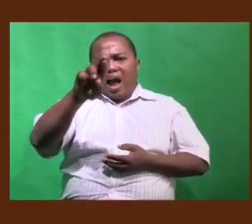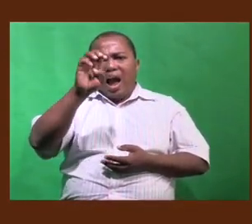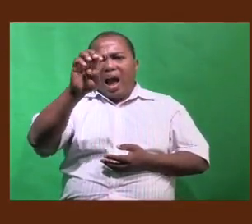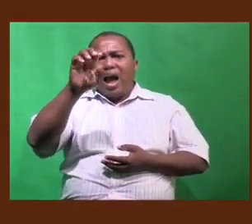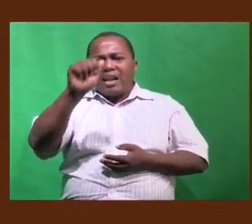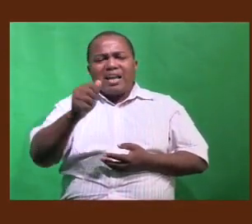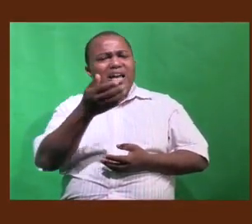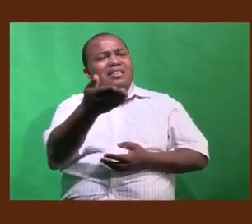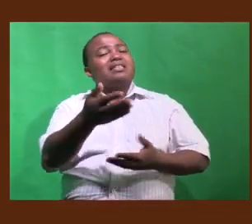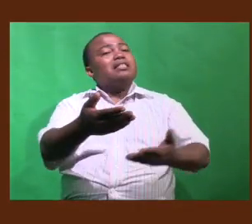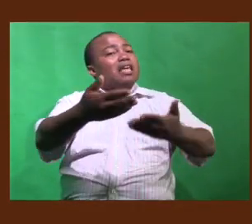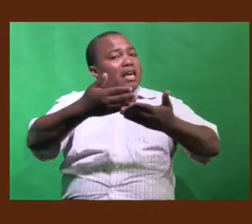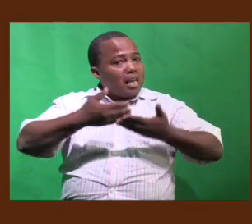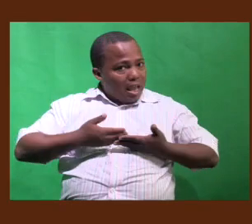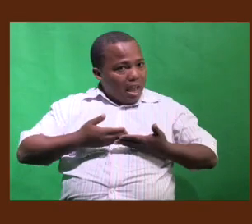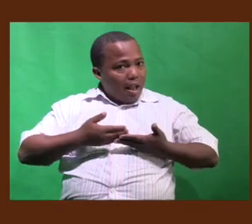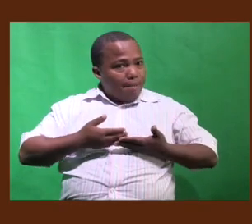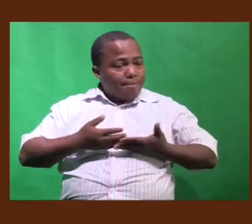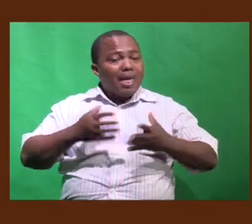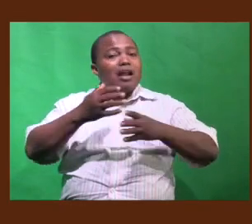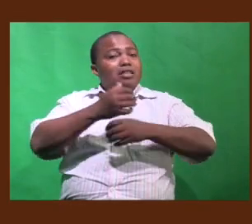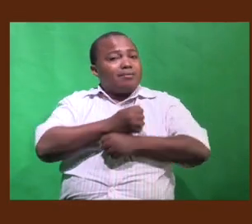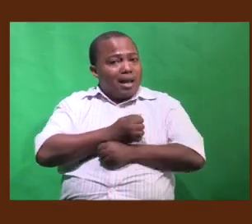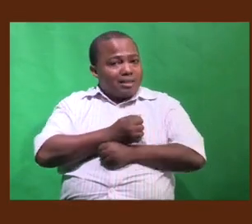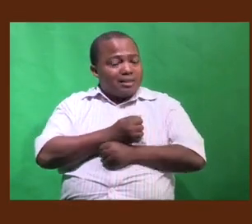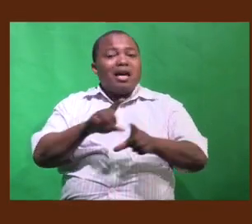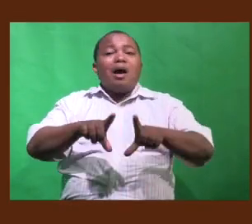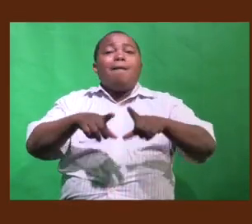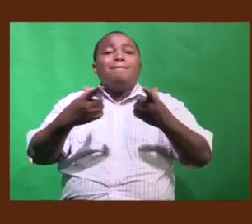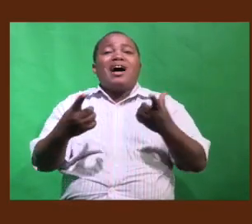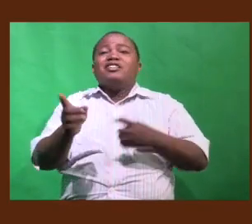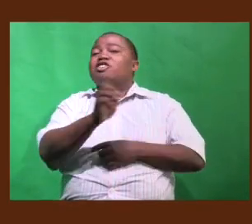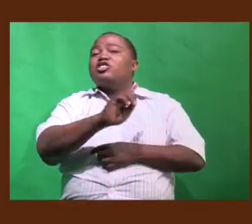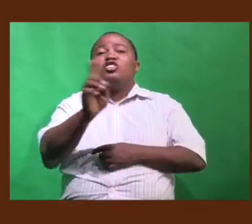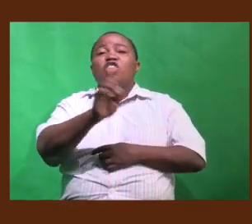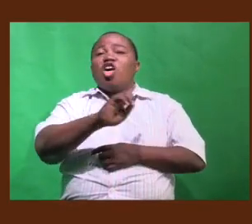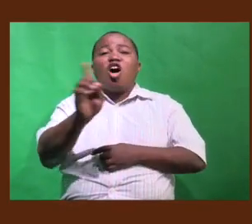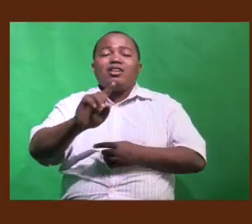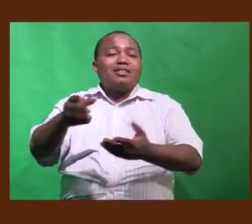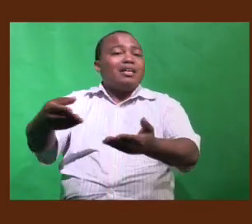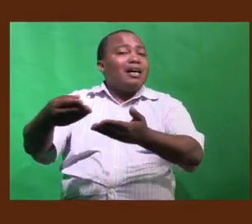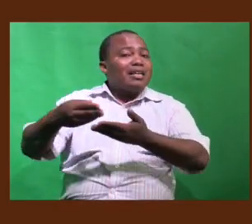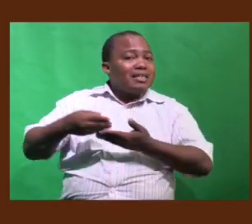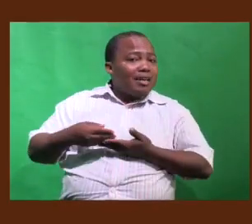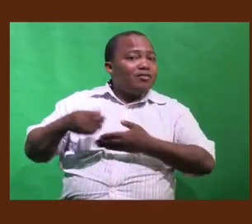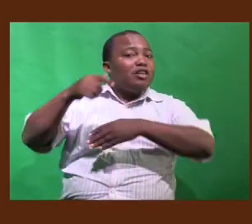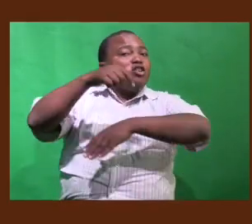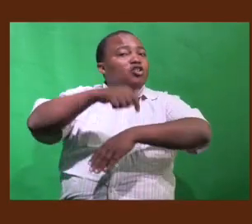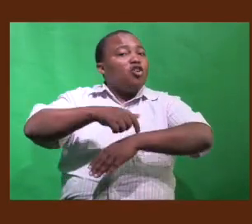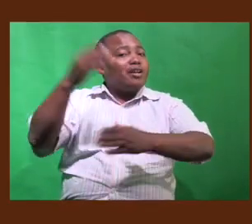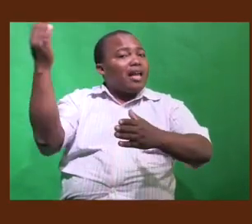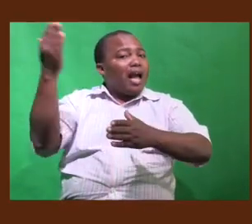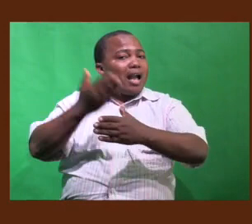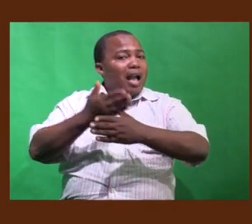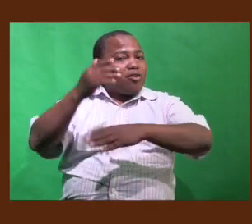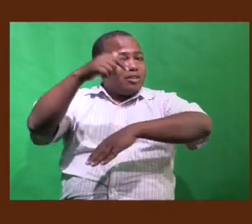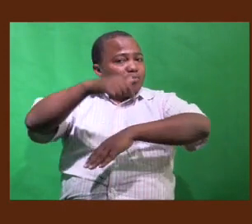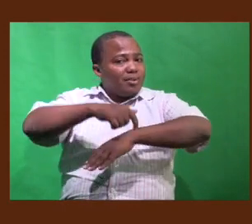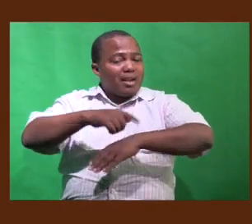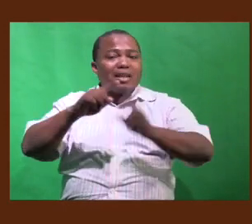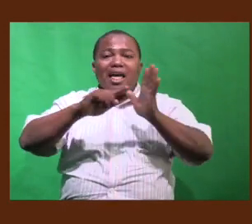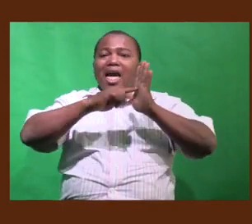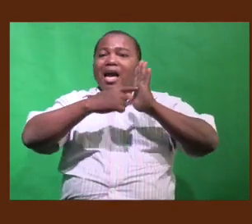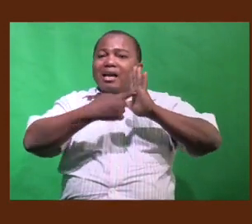firm anticipates getting, but which has not yet been received during the accounting period. For